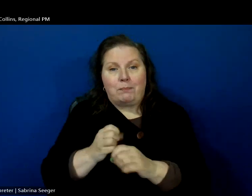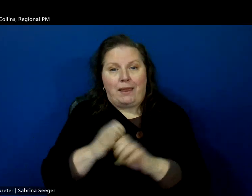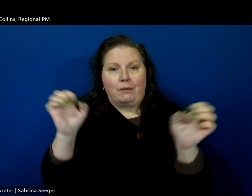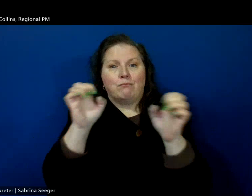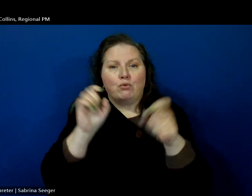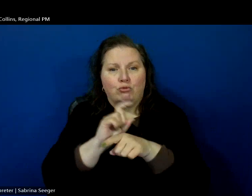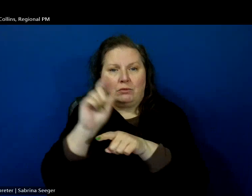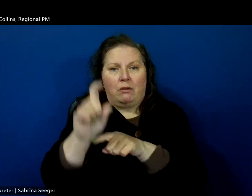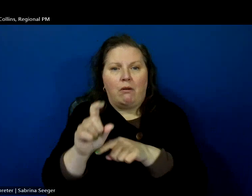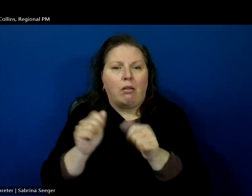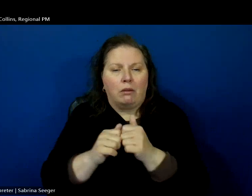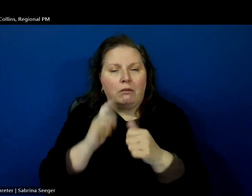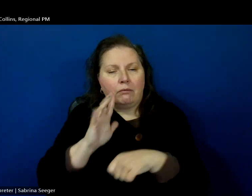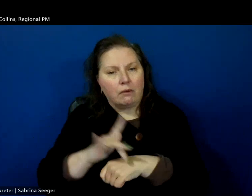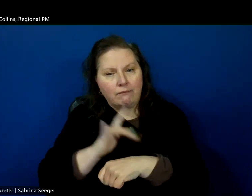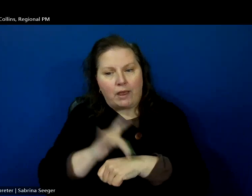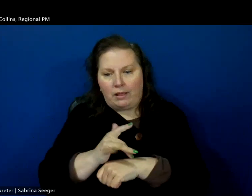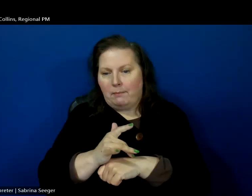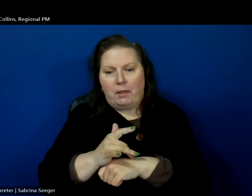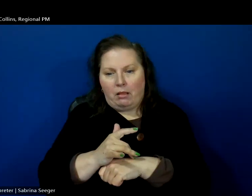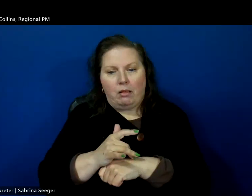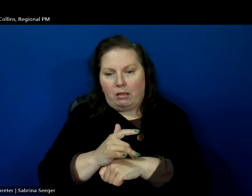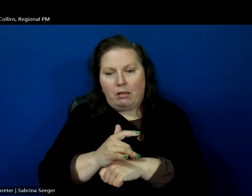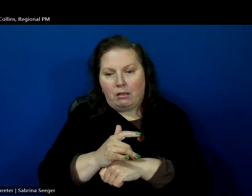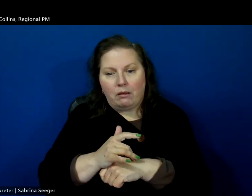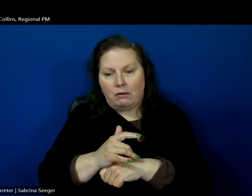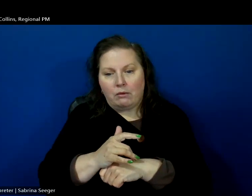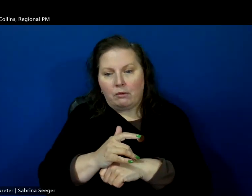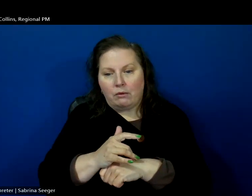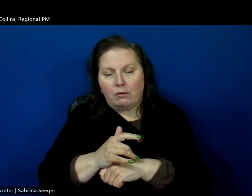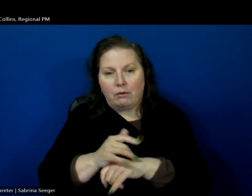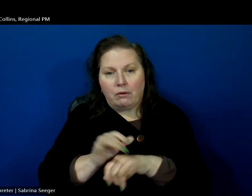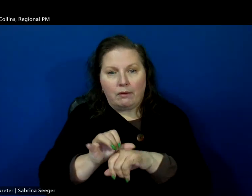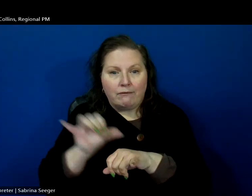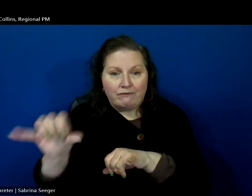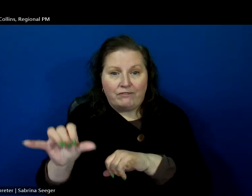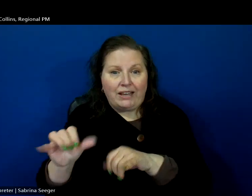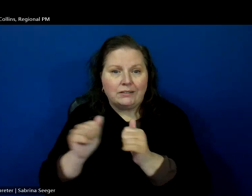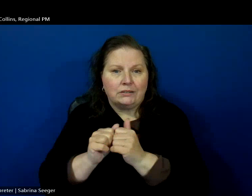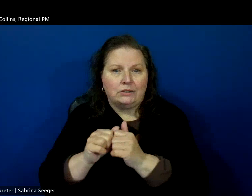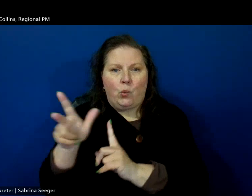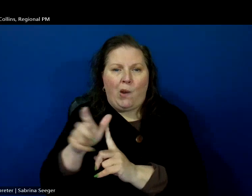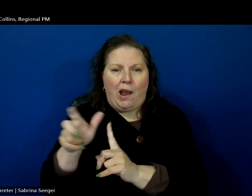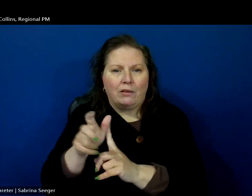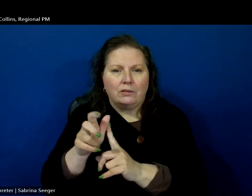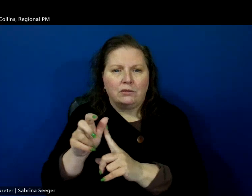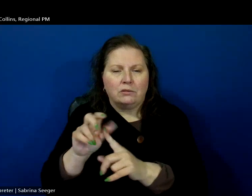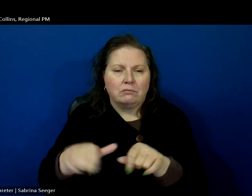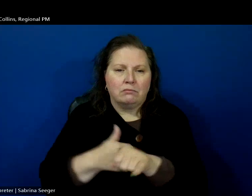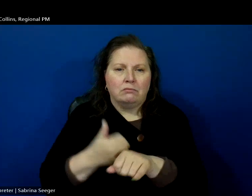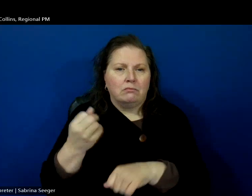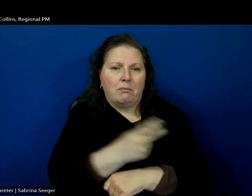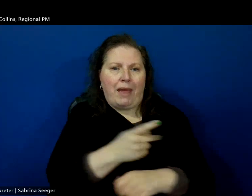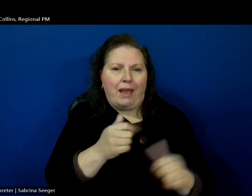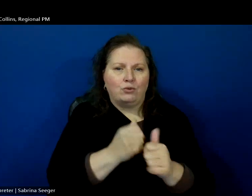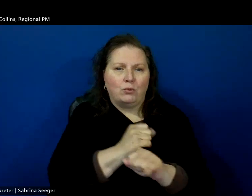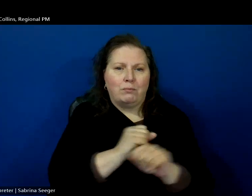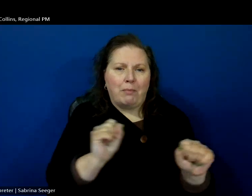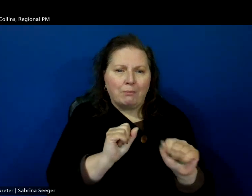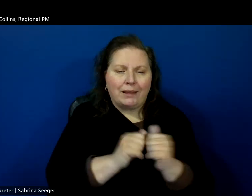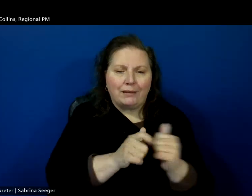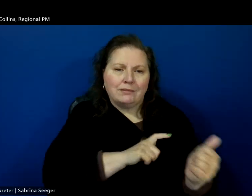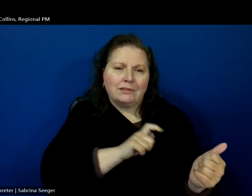calling available via fixed wireless that's hardened backhaul to public safety grade, that can